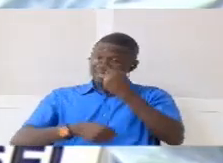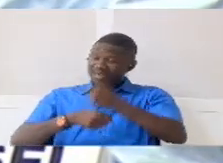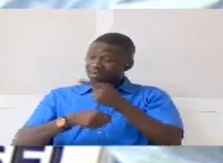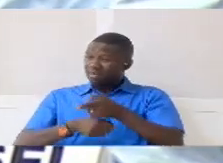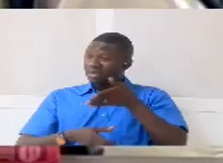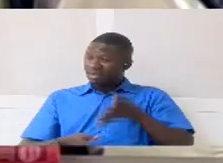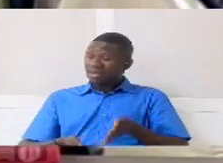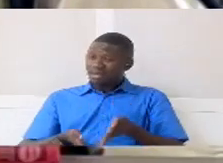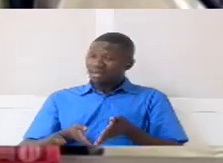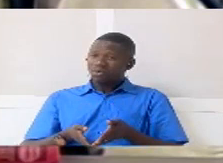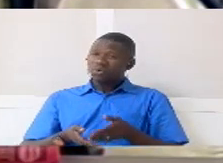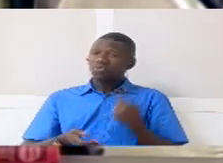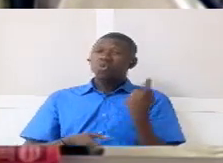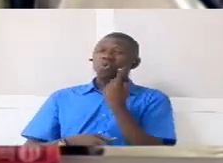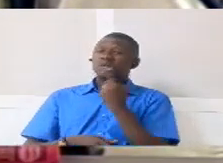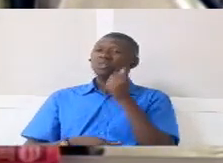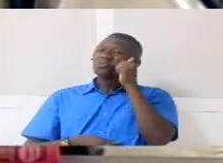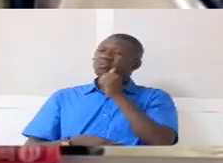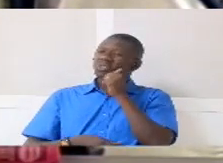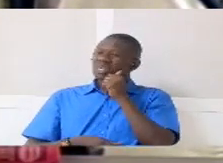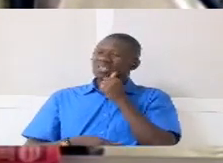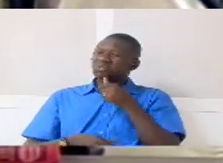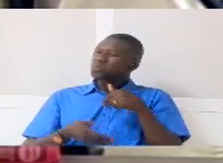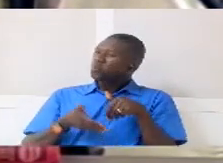Gambia was used as a tool